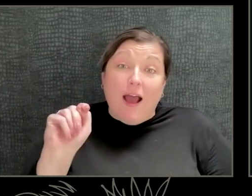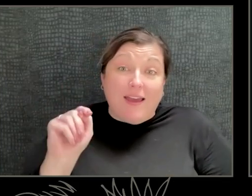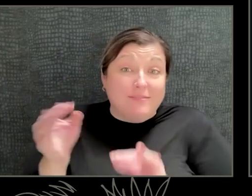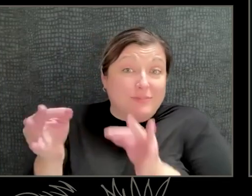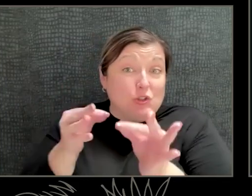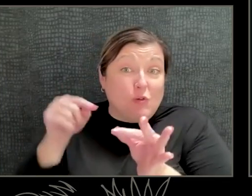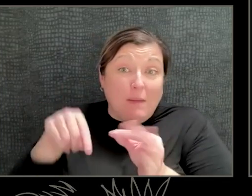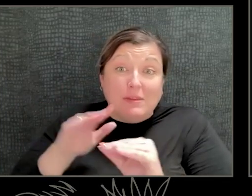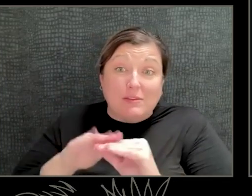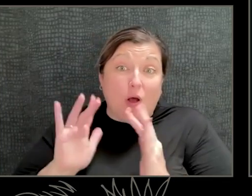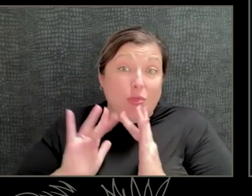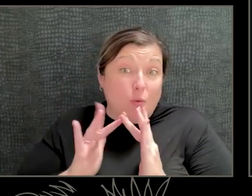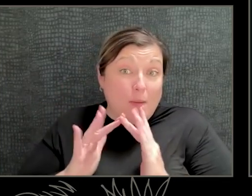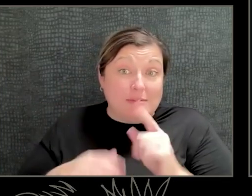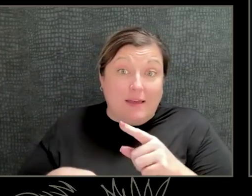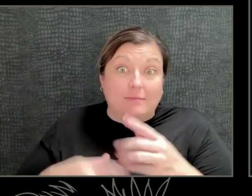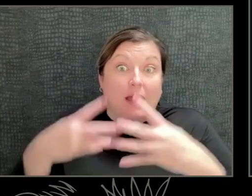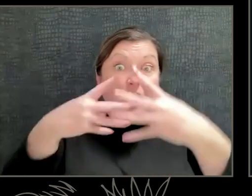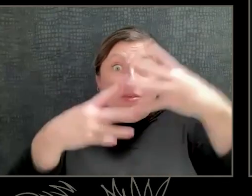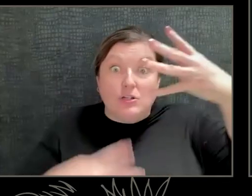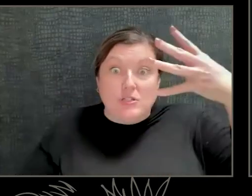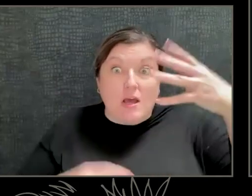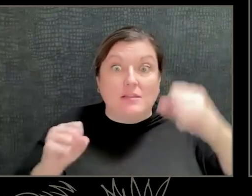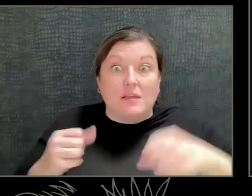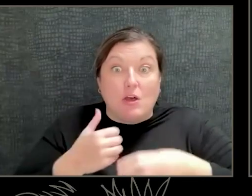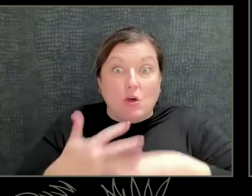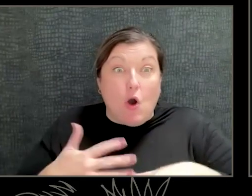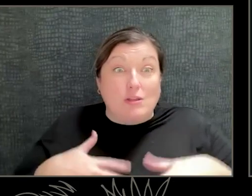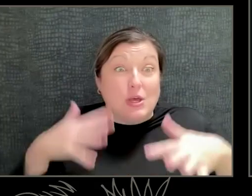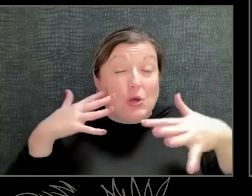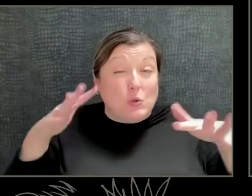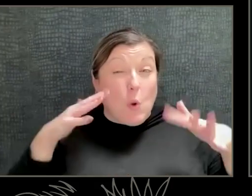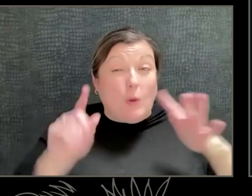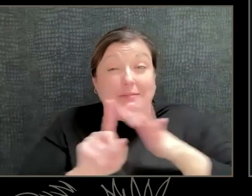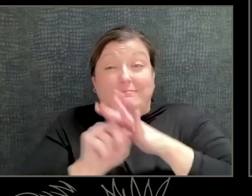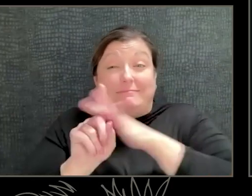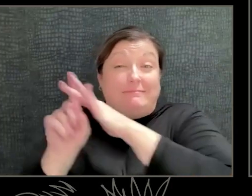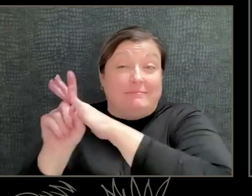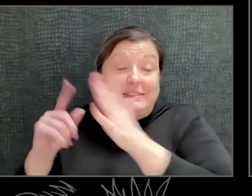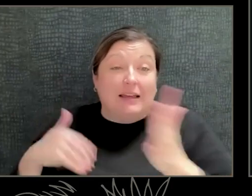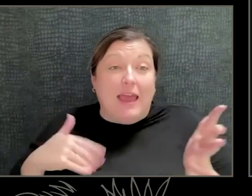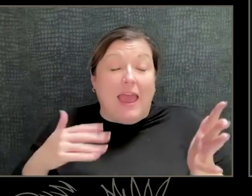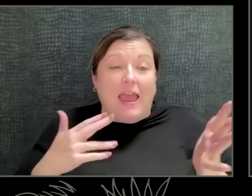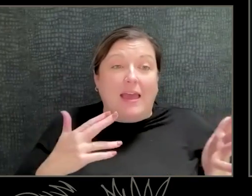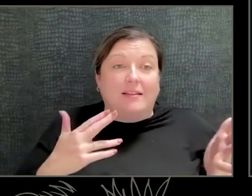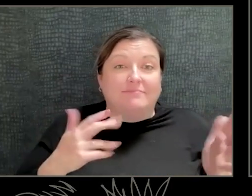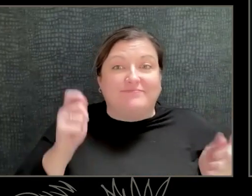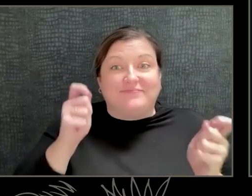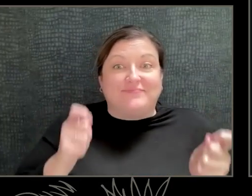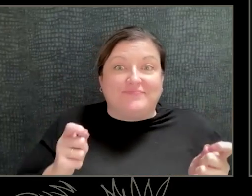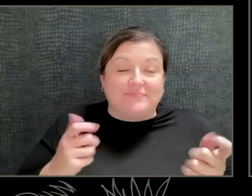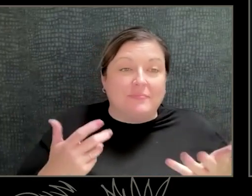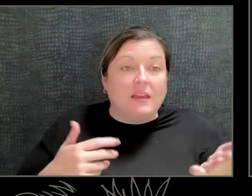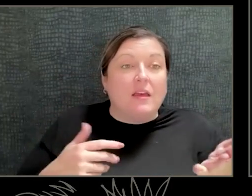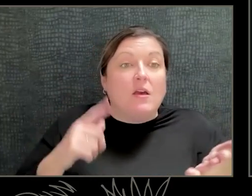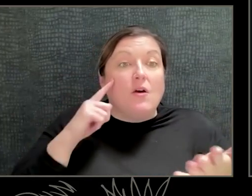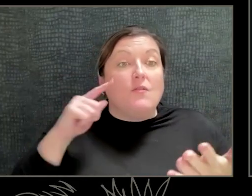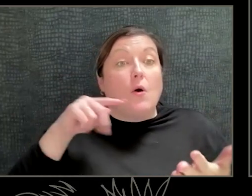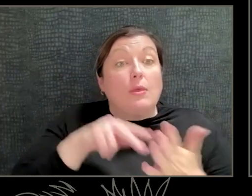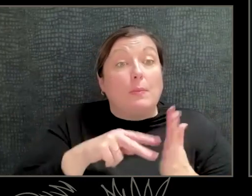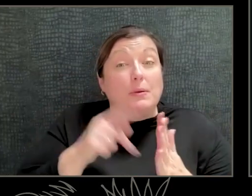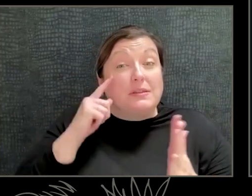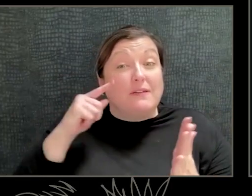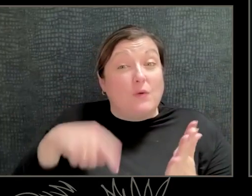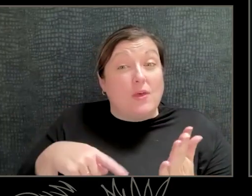tons of things that can cause this noise and flakiness. But for the purposes of this talk, we're going to focus on